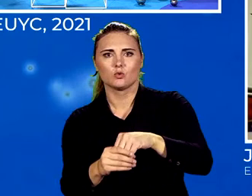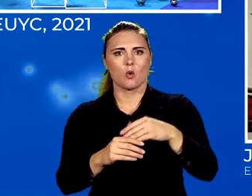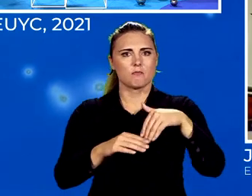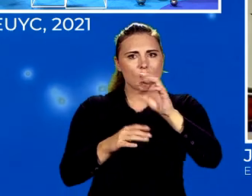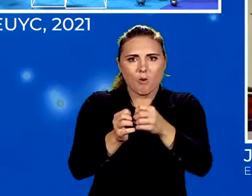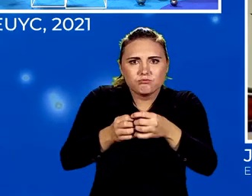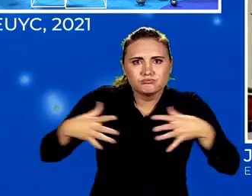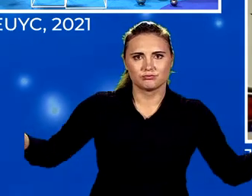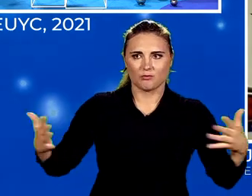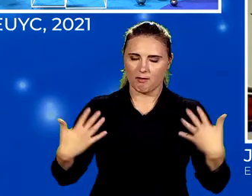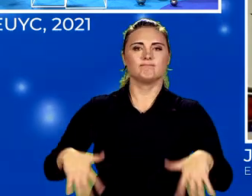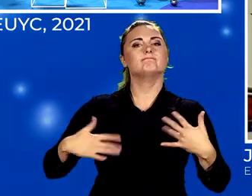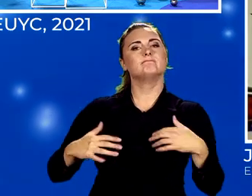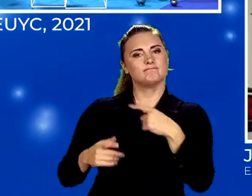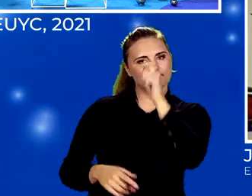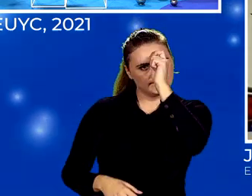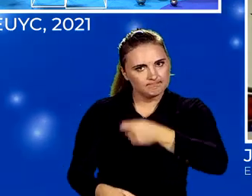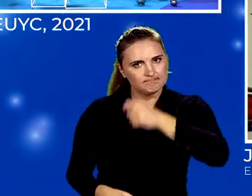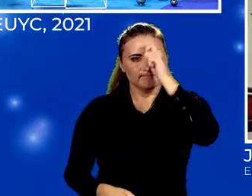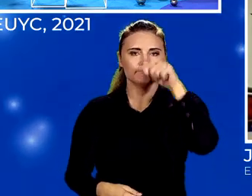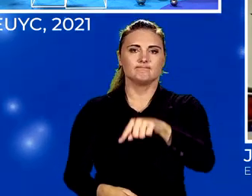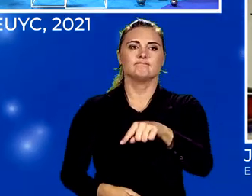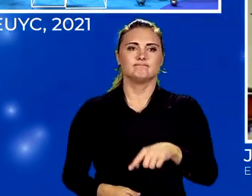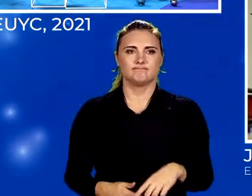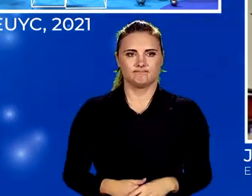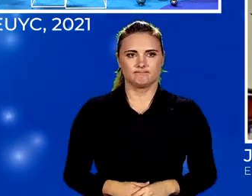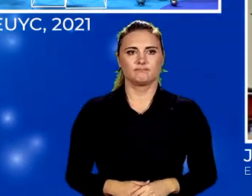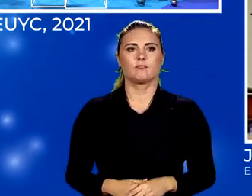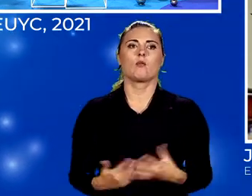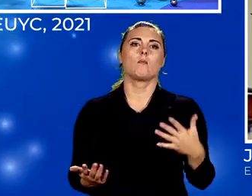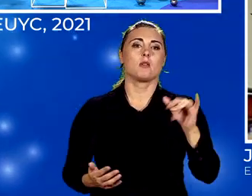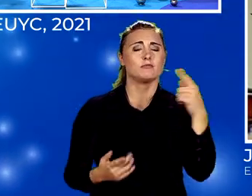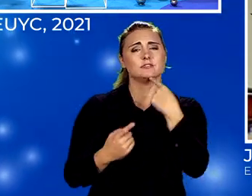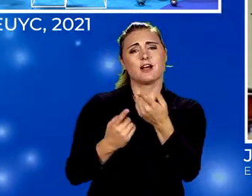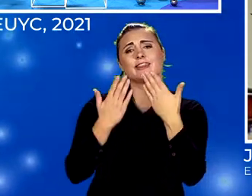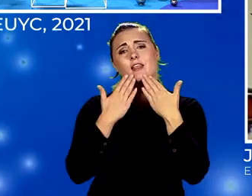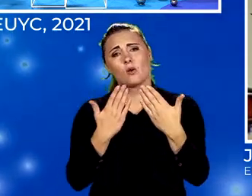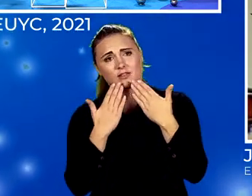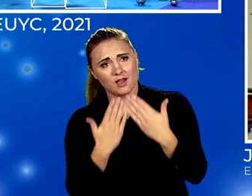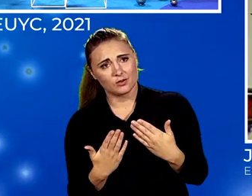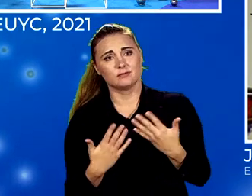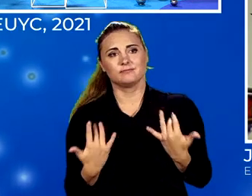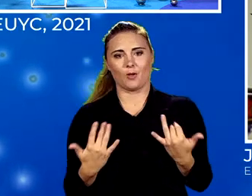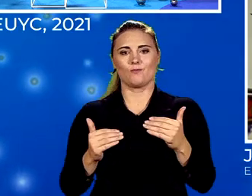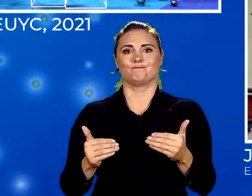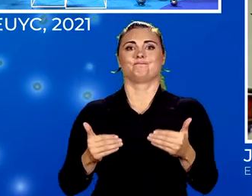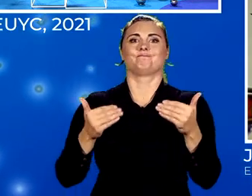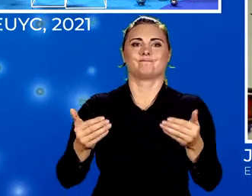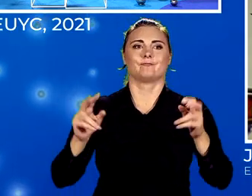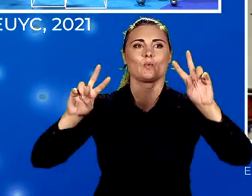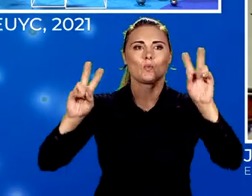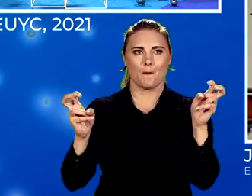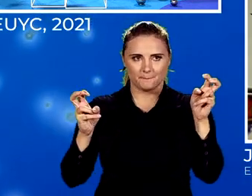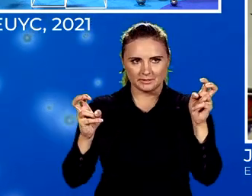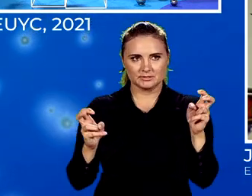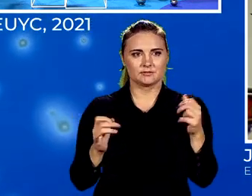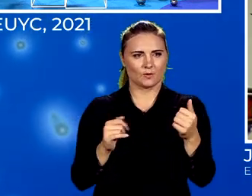Thank you very much, Christiana. I'll go on to the next question so we have a bit more time, and this time we'll go with the next question directly firstly